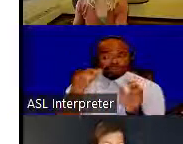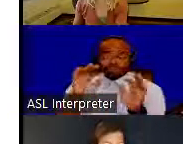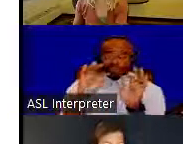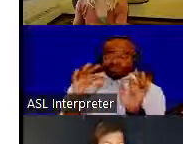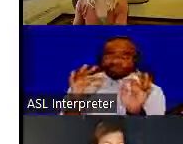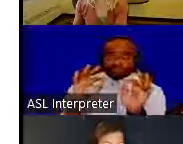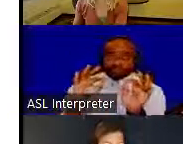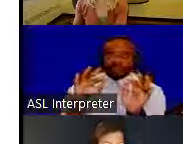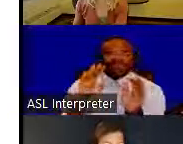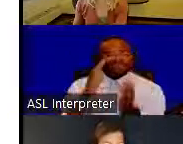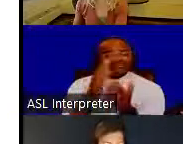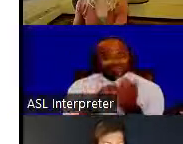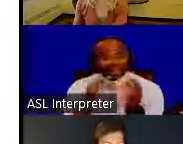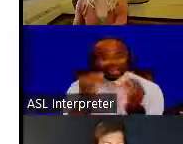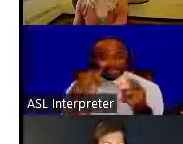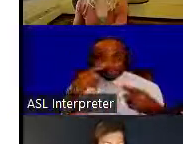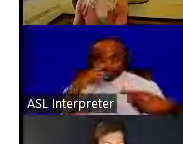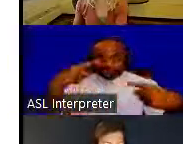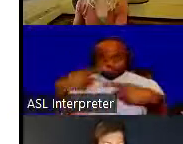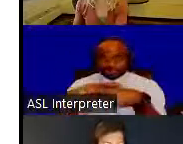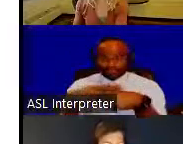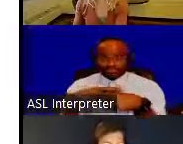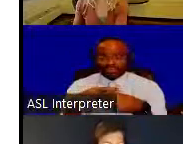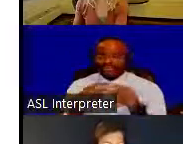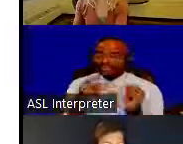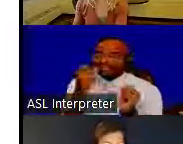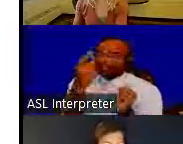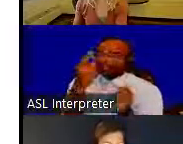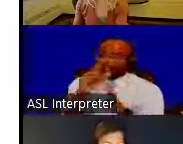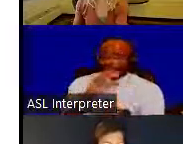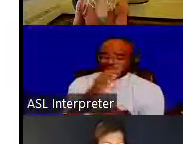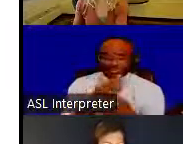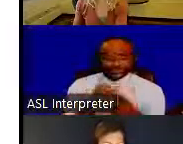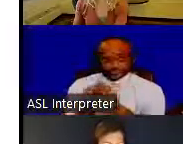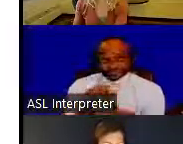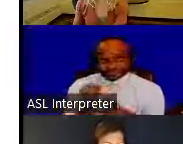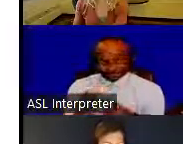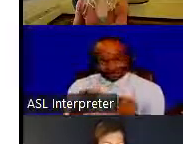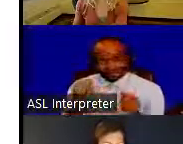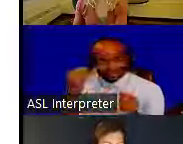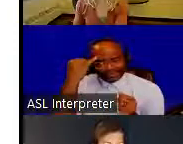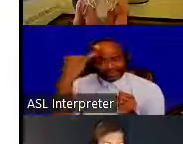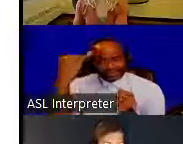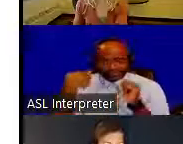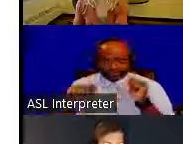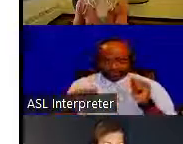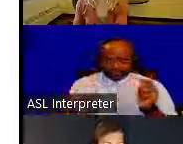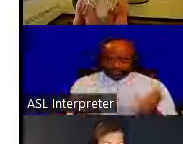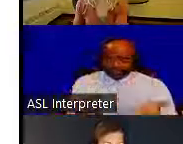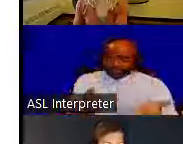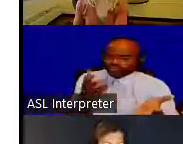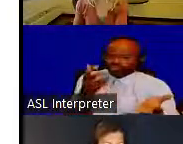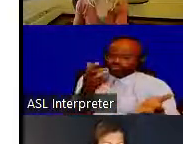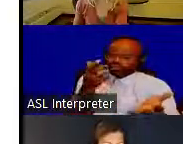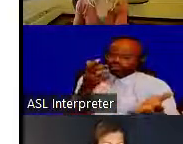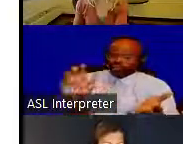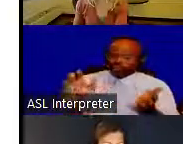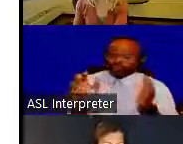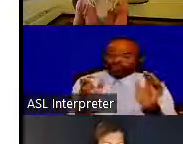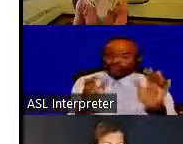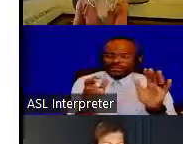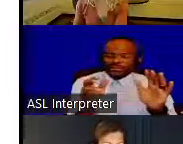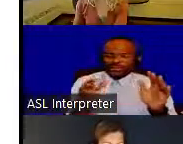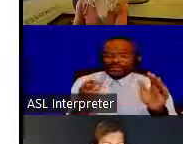menu. Because you can imagine there are situations where you will not want to facilitate the movement